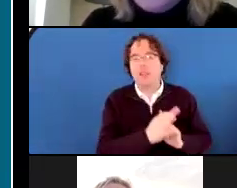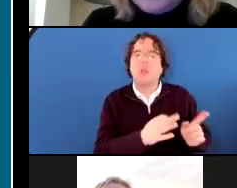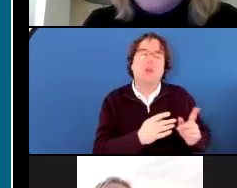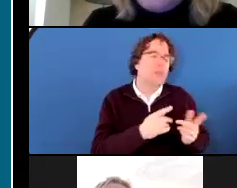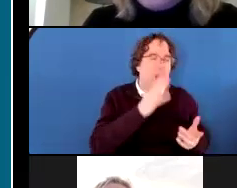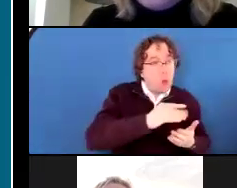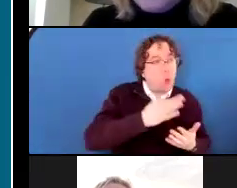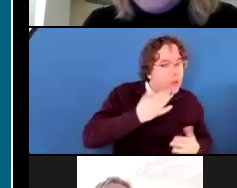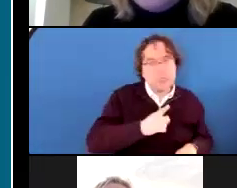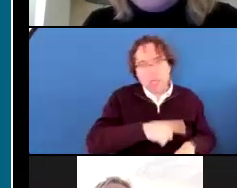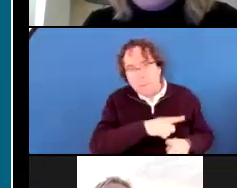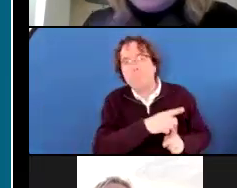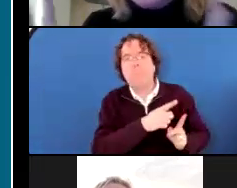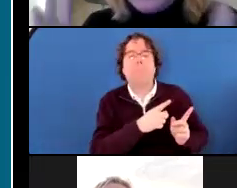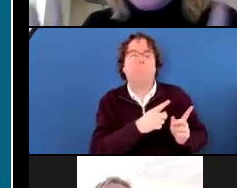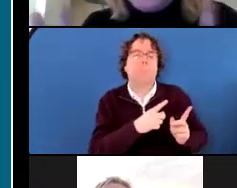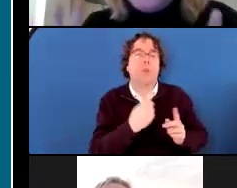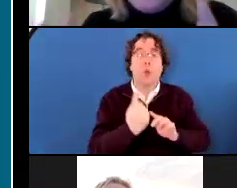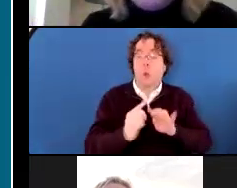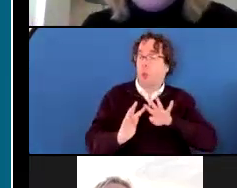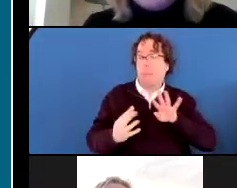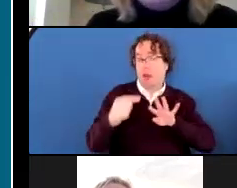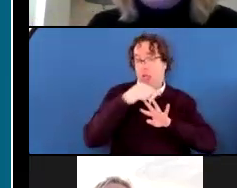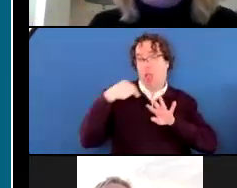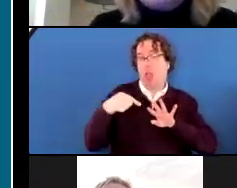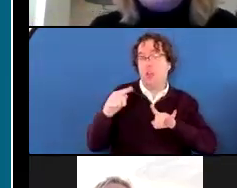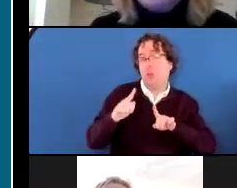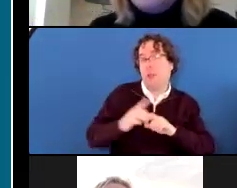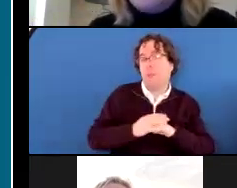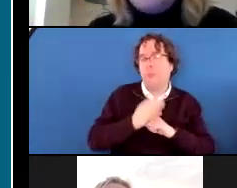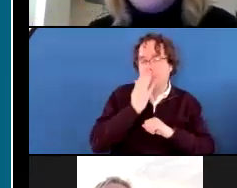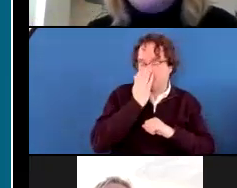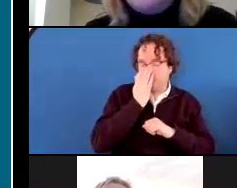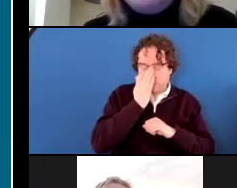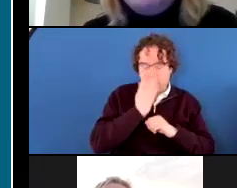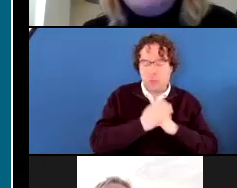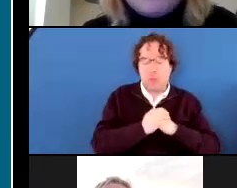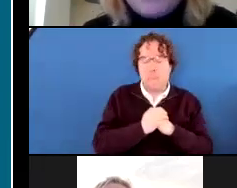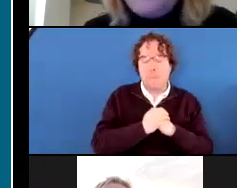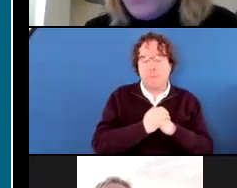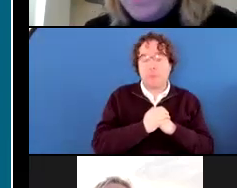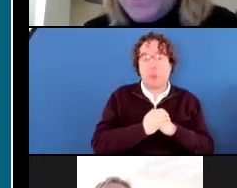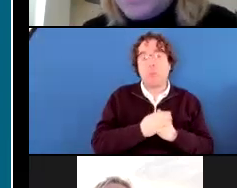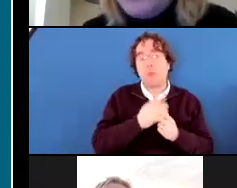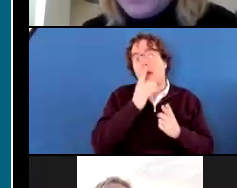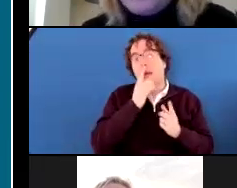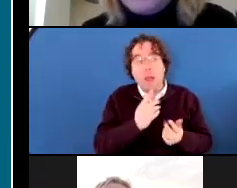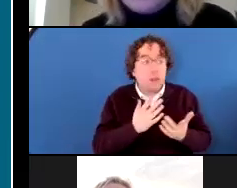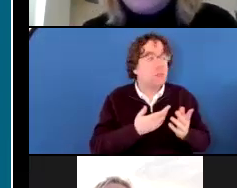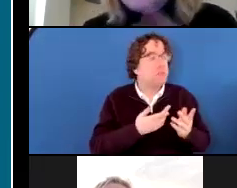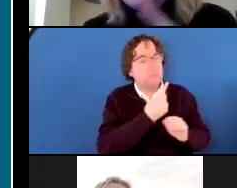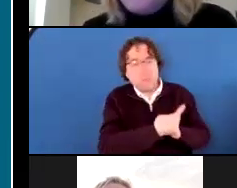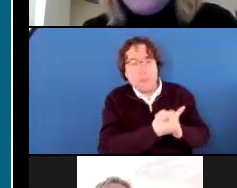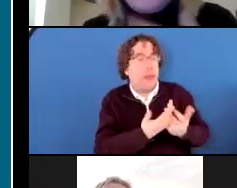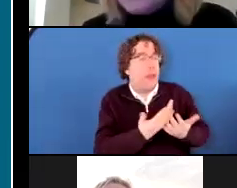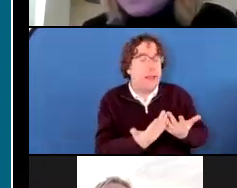is on your interview panel as well. So we send that to you in advance. We can, if you've got any access requirements